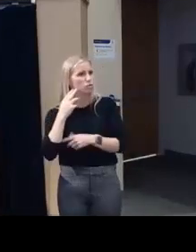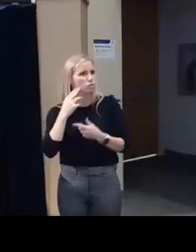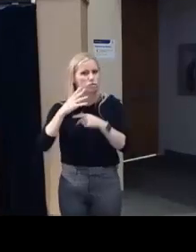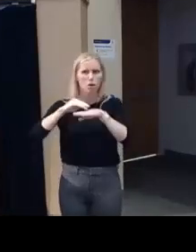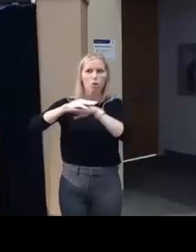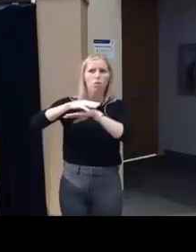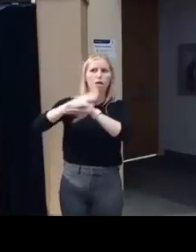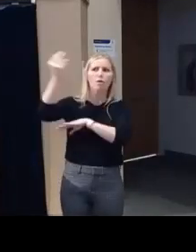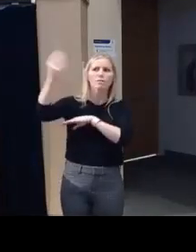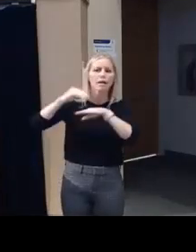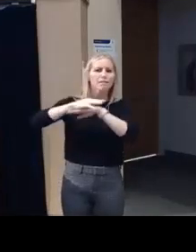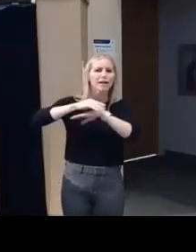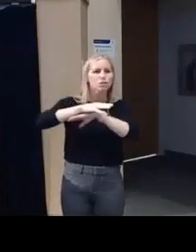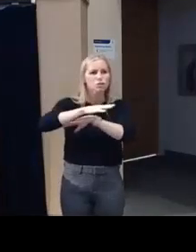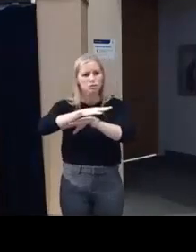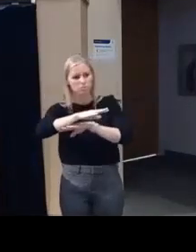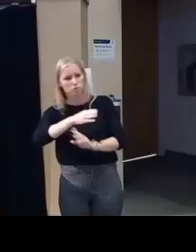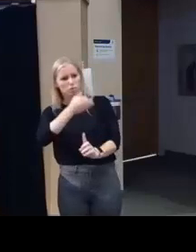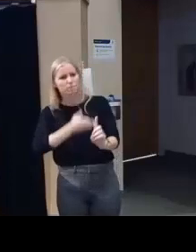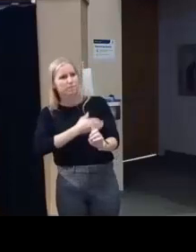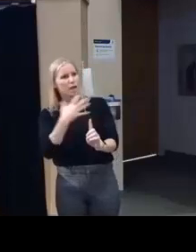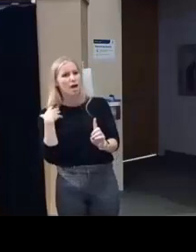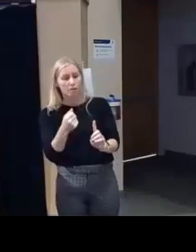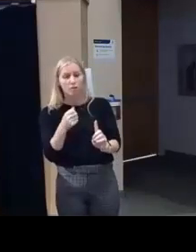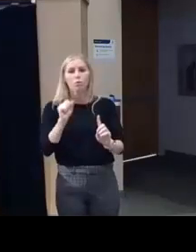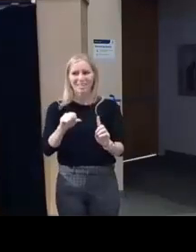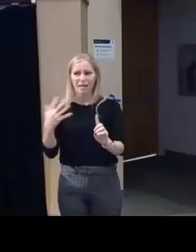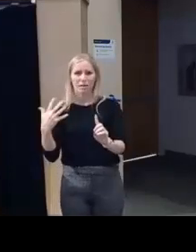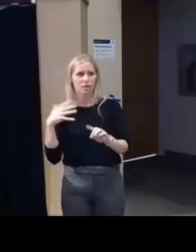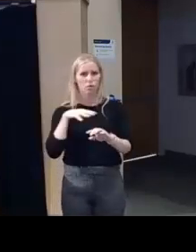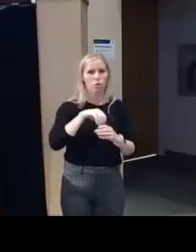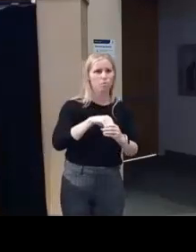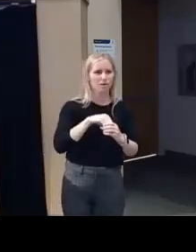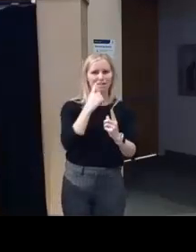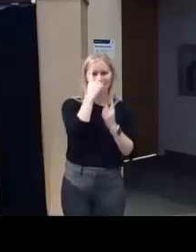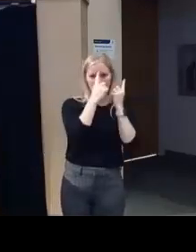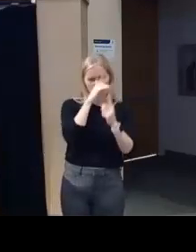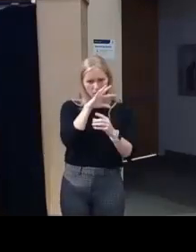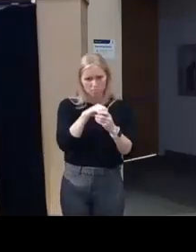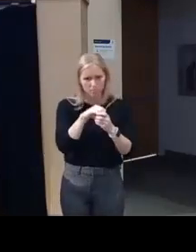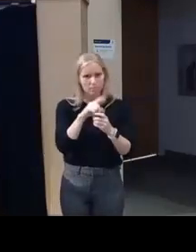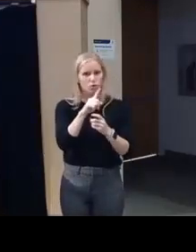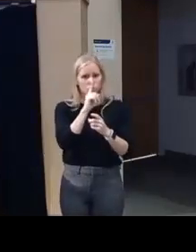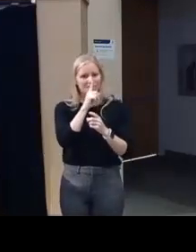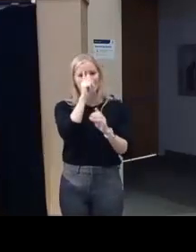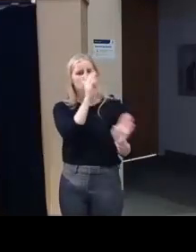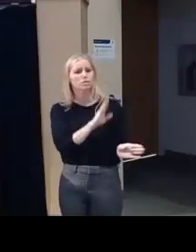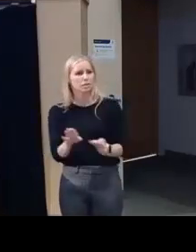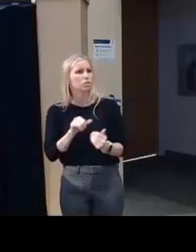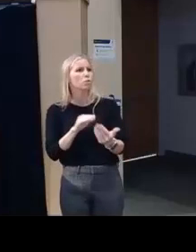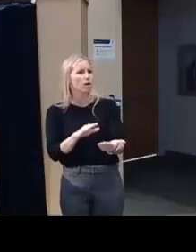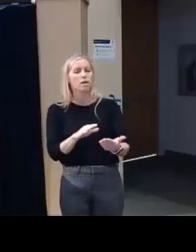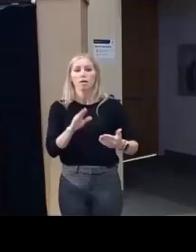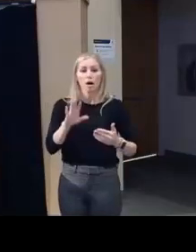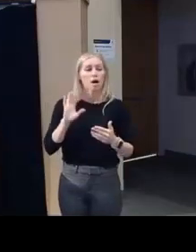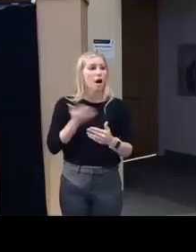comprehensive and artful and very strategic way. It has been phenomenal to see the way that our outreach team